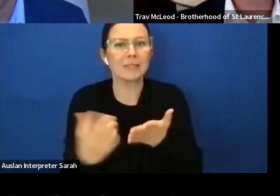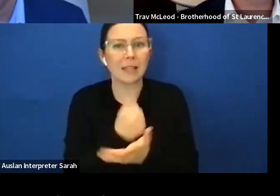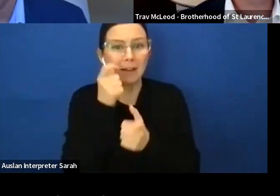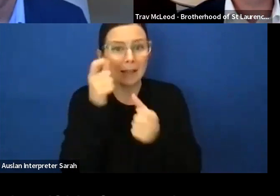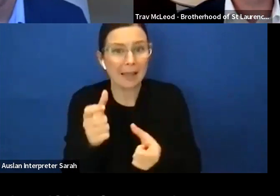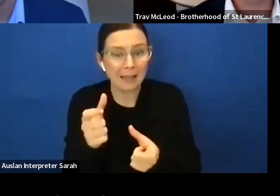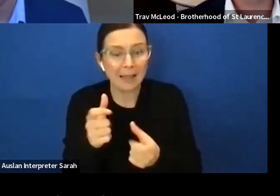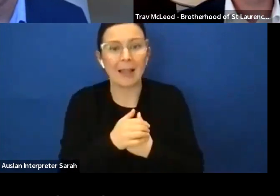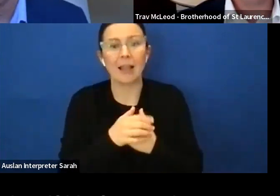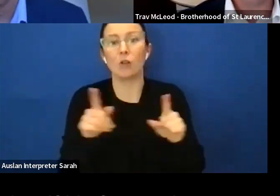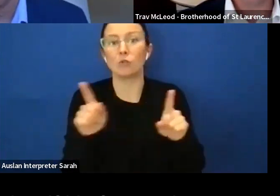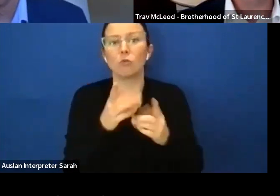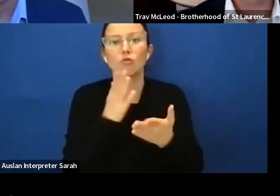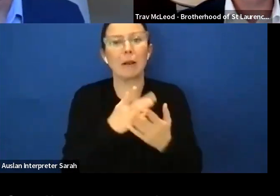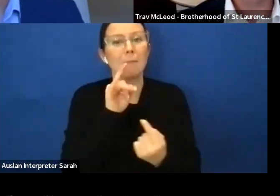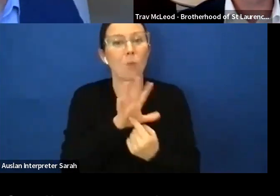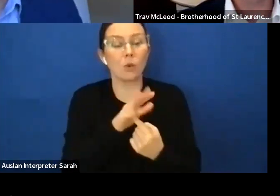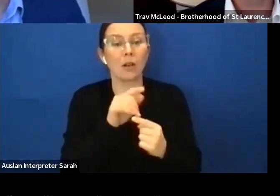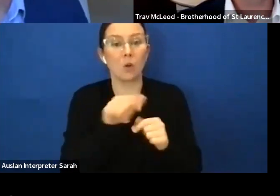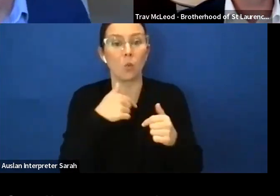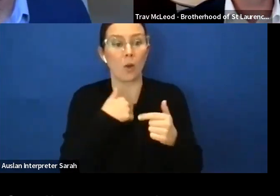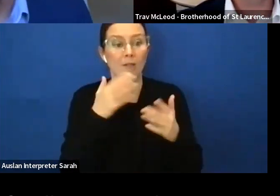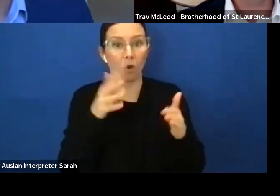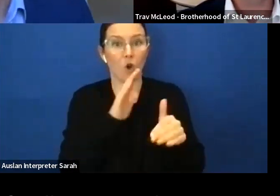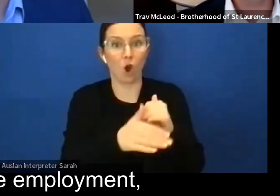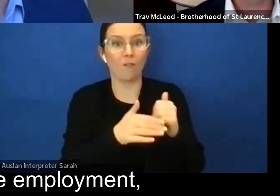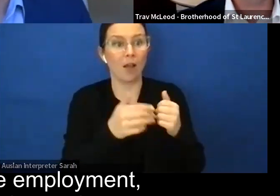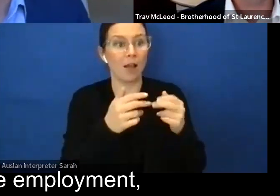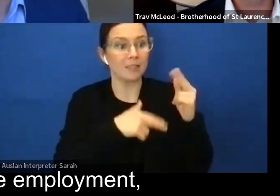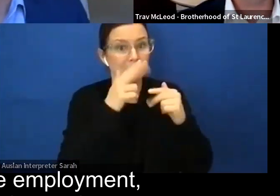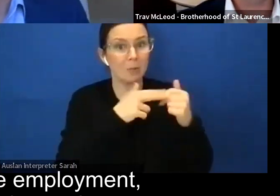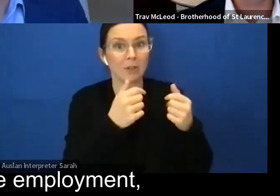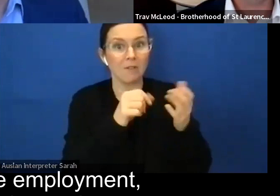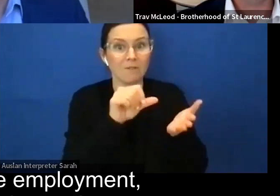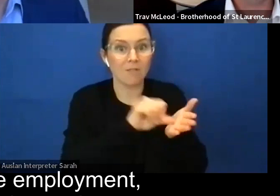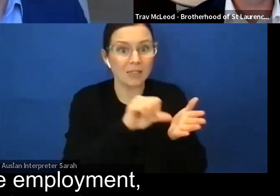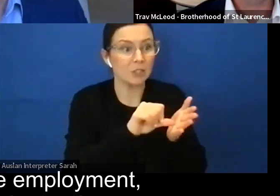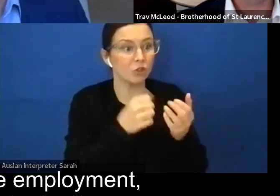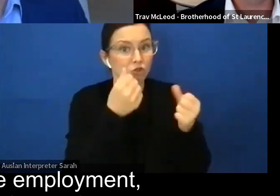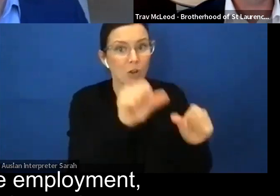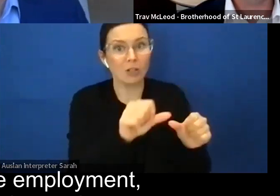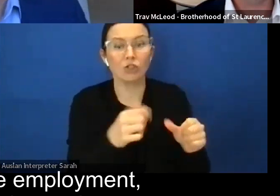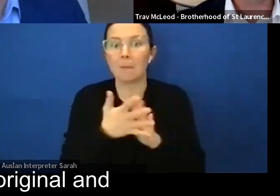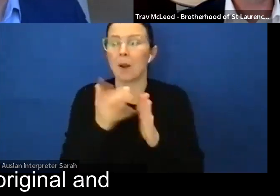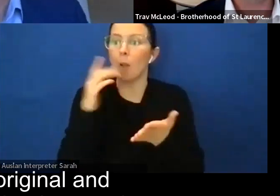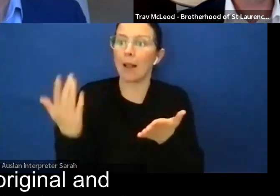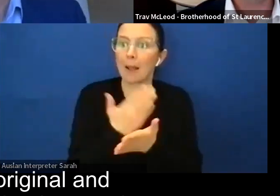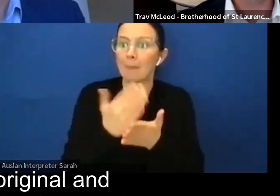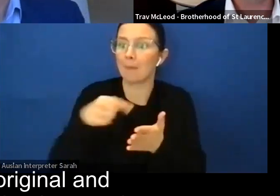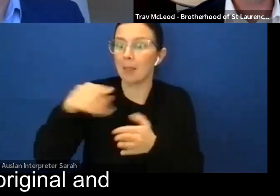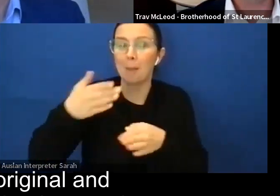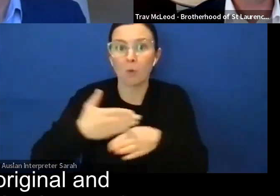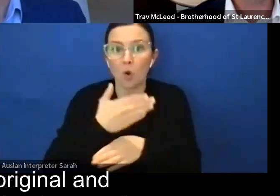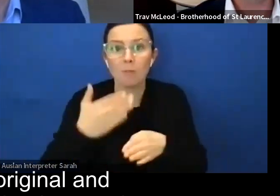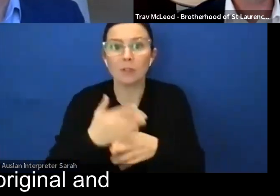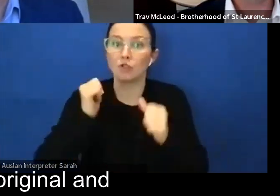It's also important that efforts focus on developing and funding strategies that enable the employment, training and retention of local Aboriginal